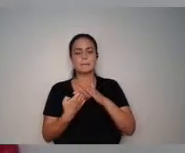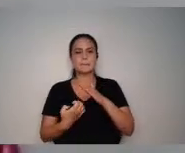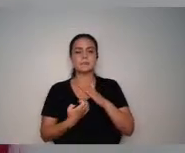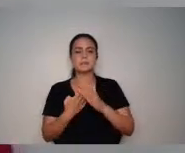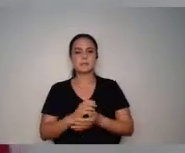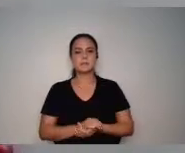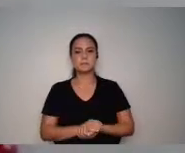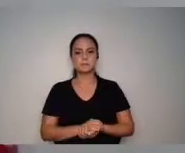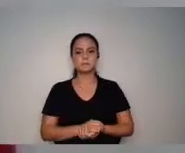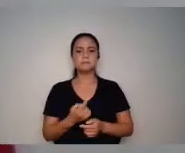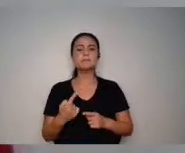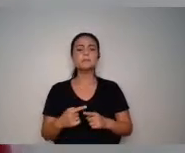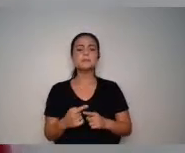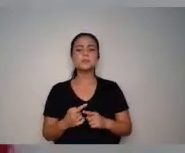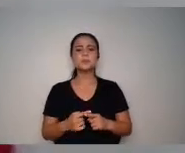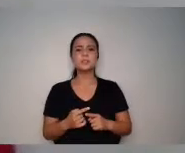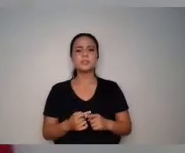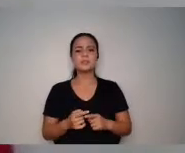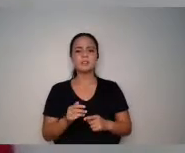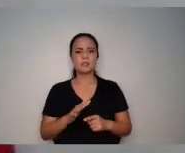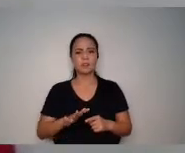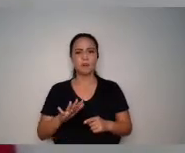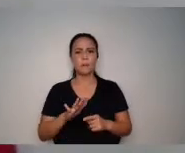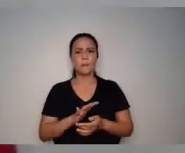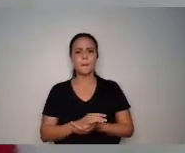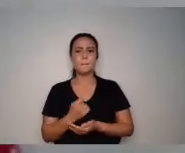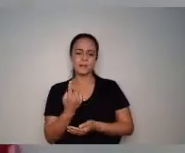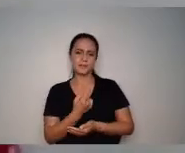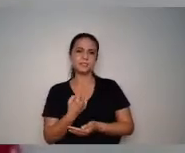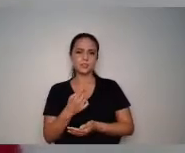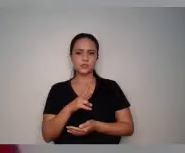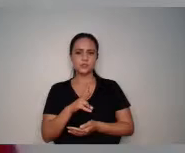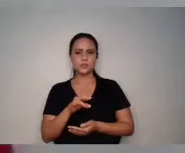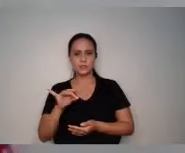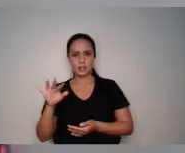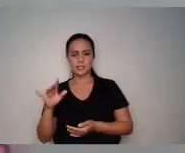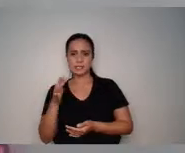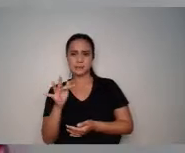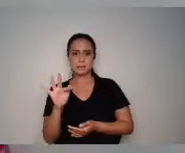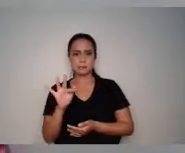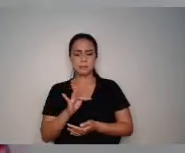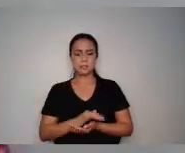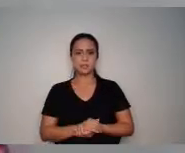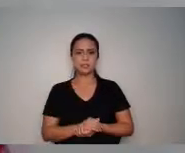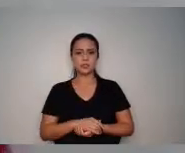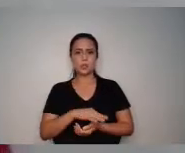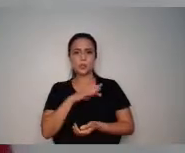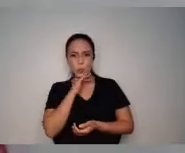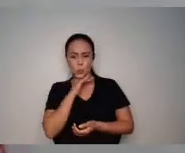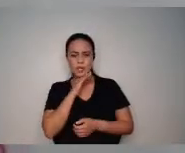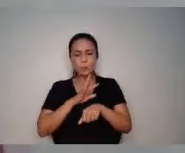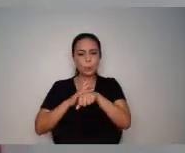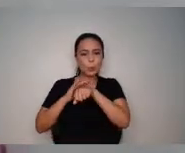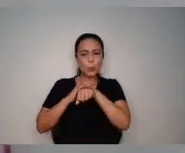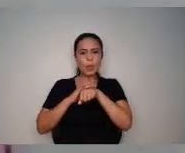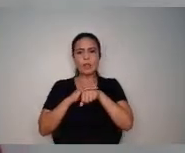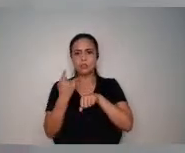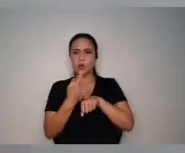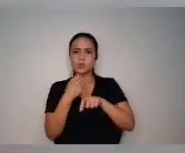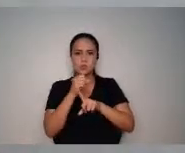tandem to fight the situation, or else we're going